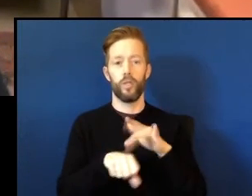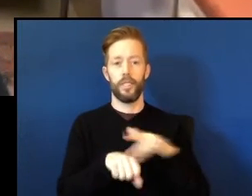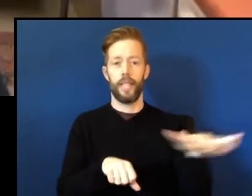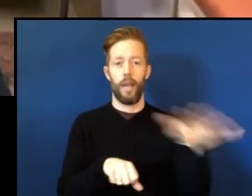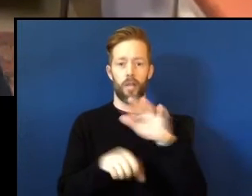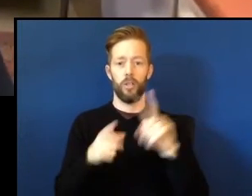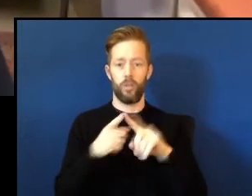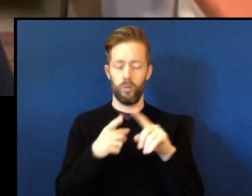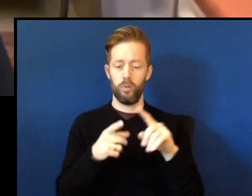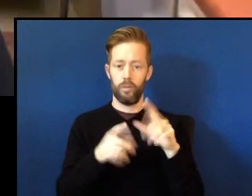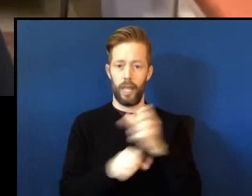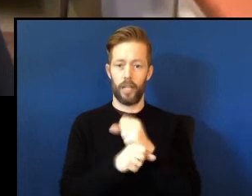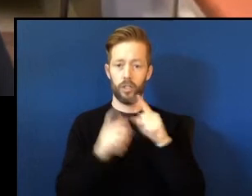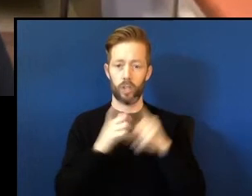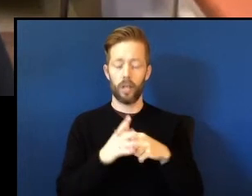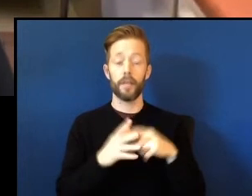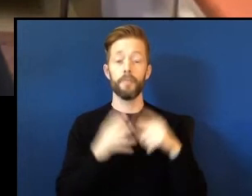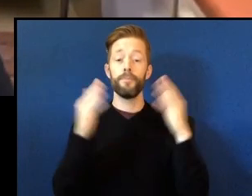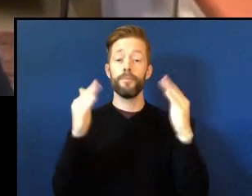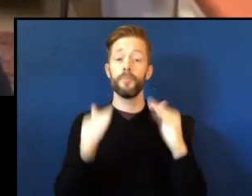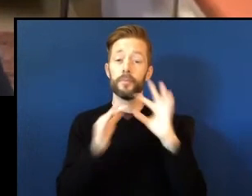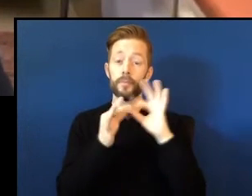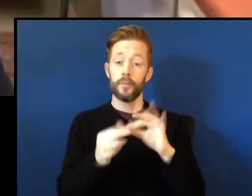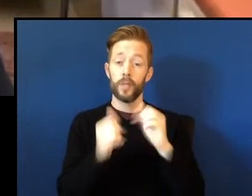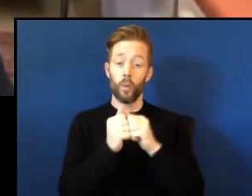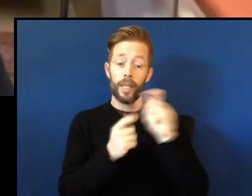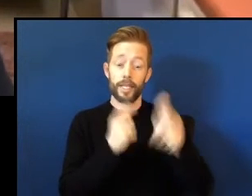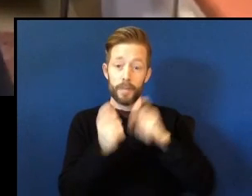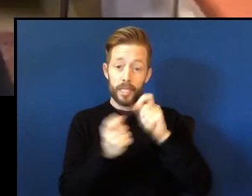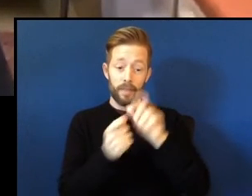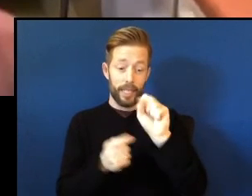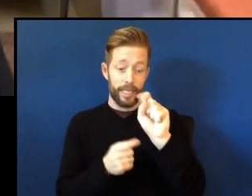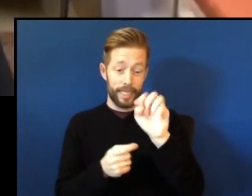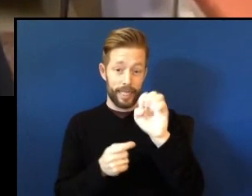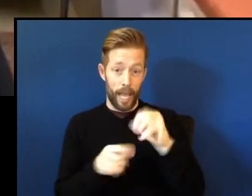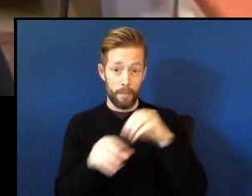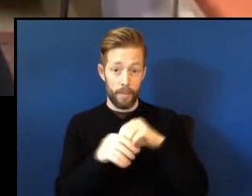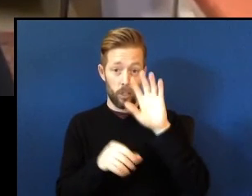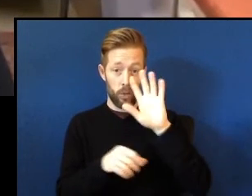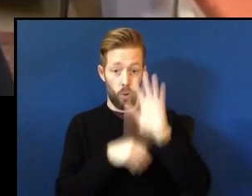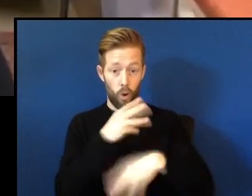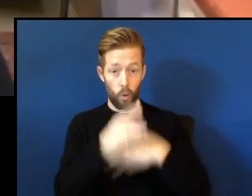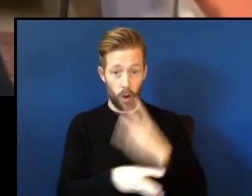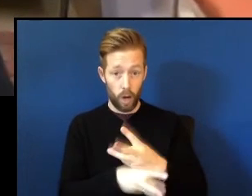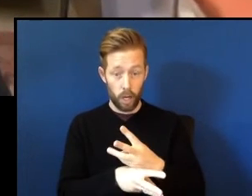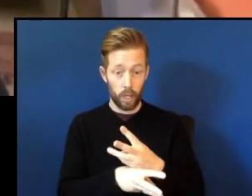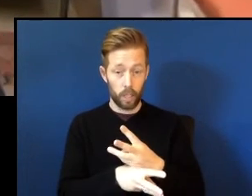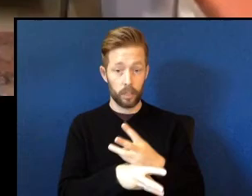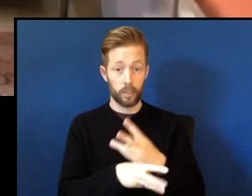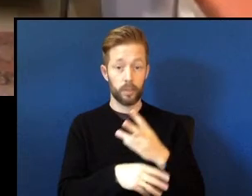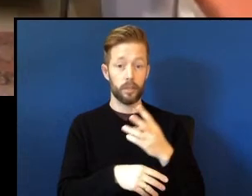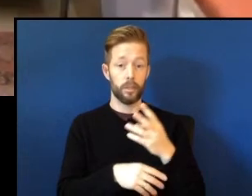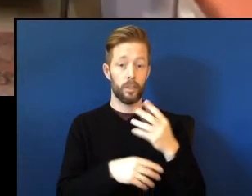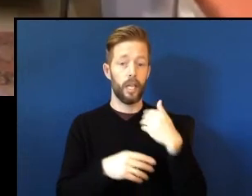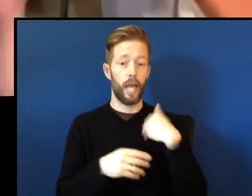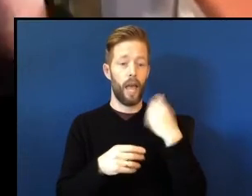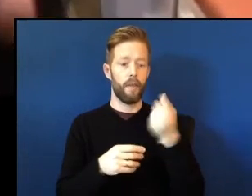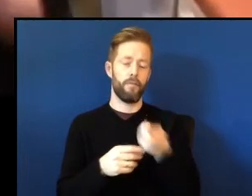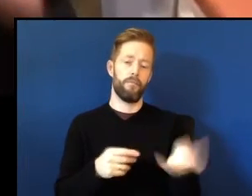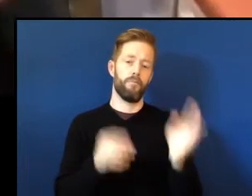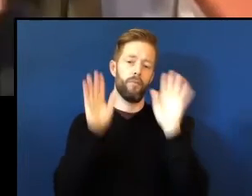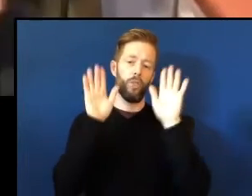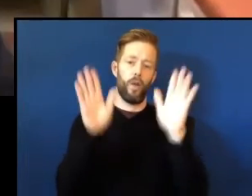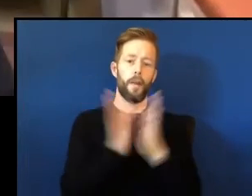get you started. In terms of specifically STEM in your world, there are a number of